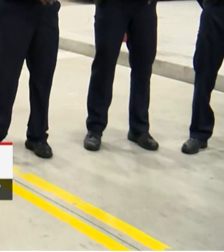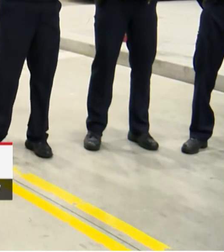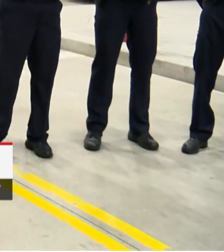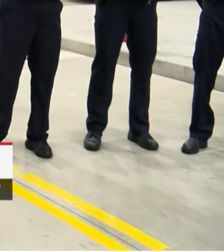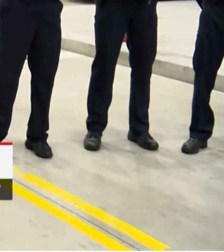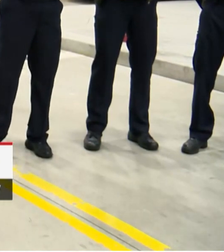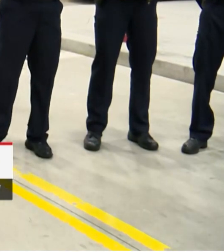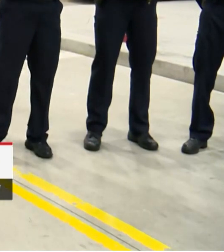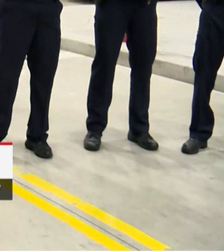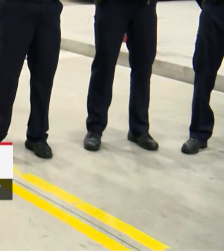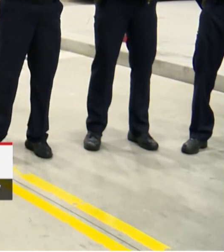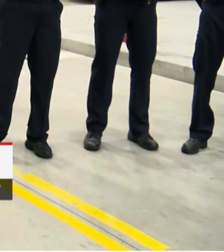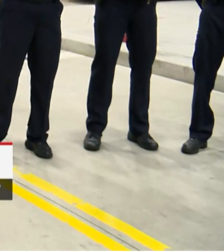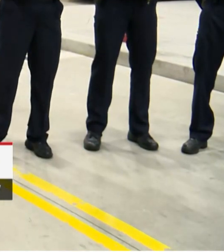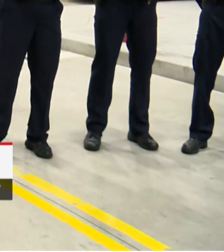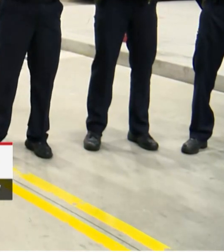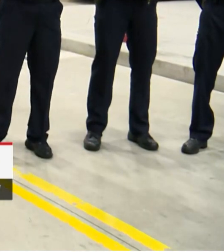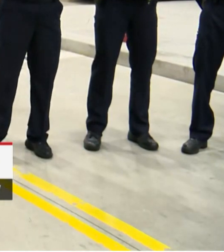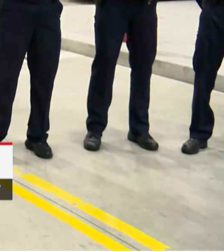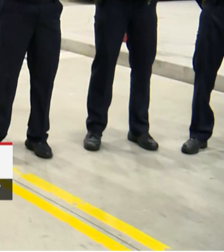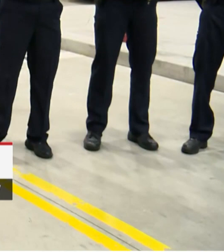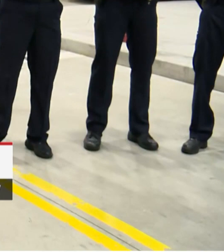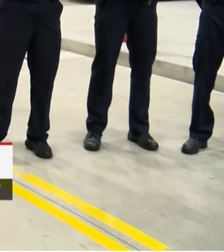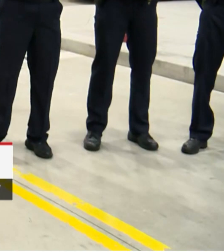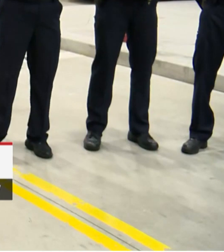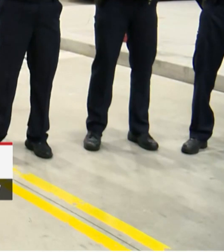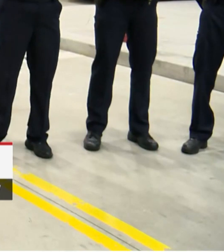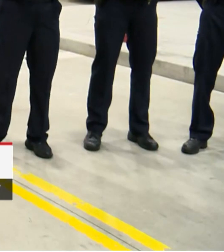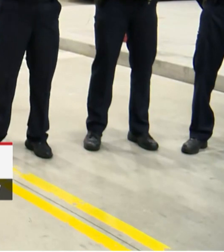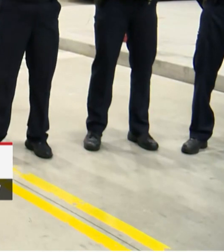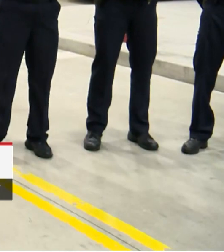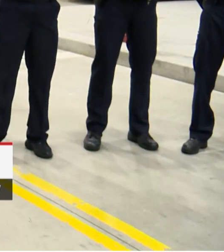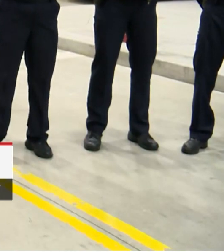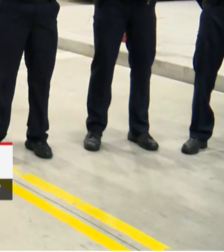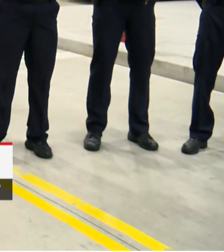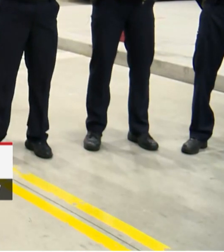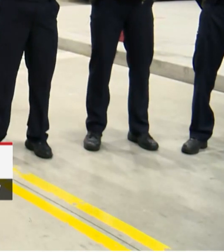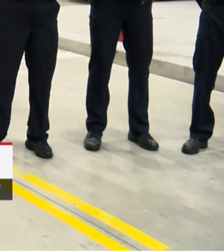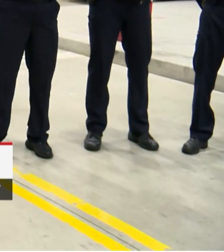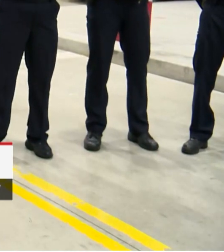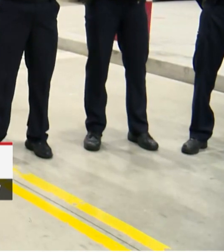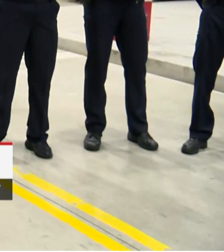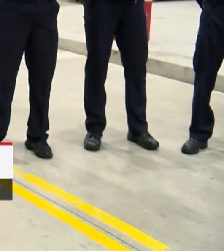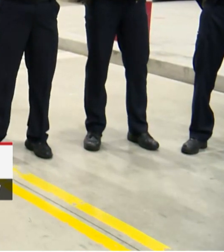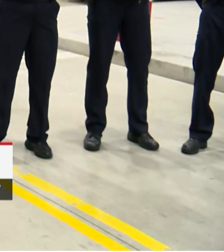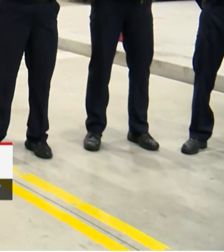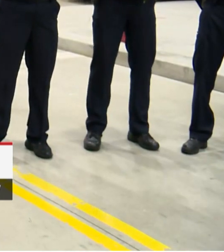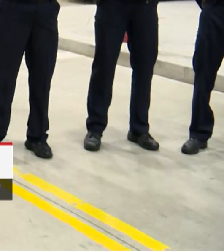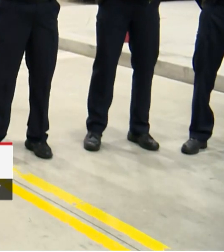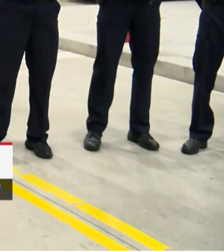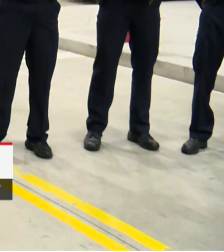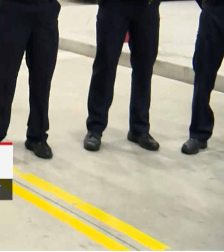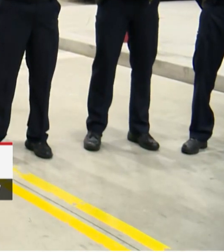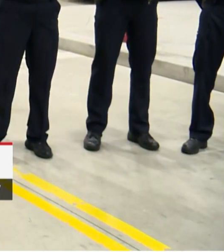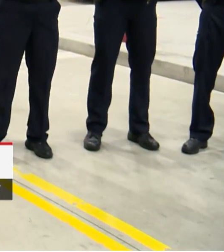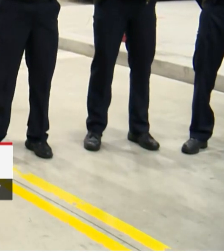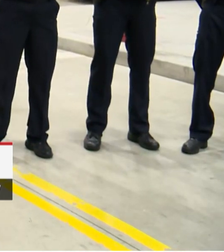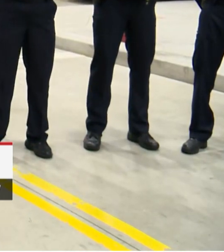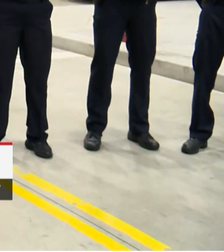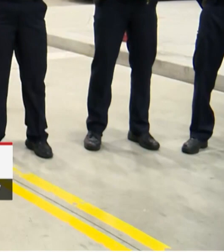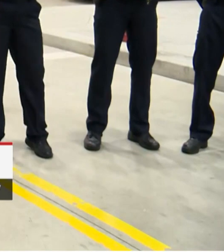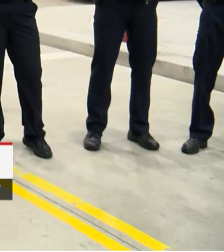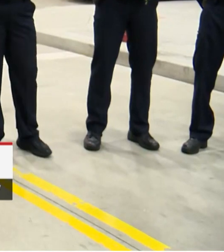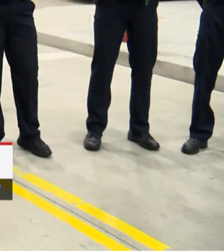positive because our suspect did have a legal permit to carry, he was in the right to carry, and he was able to leave the scene